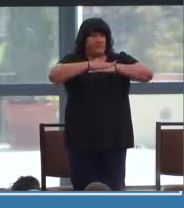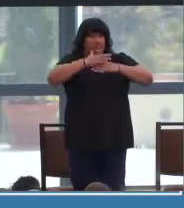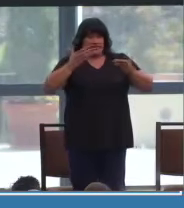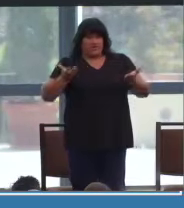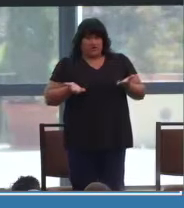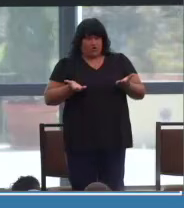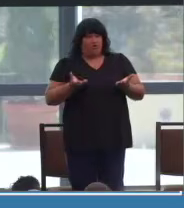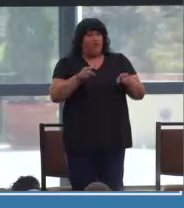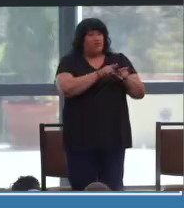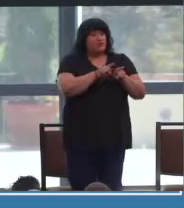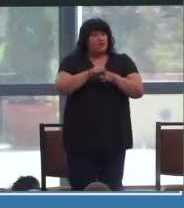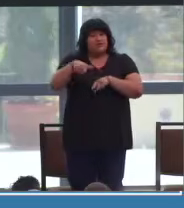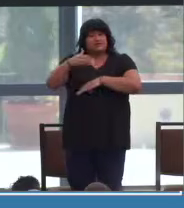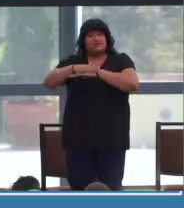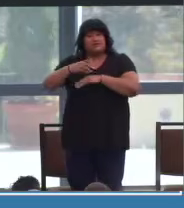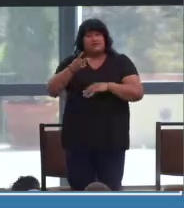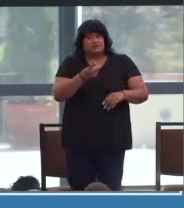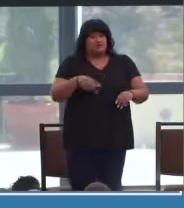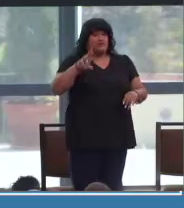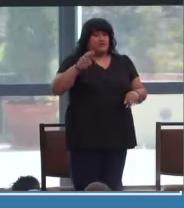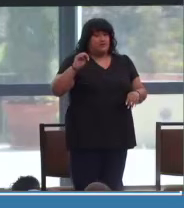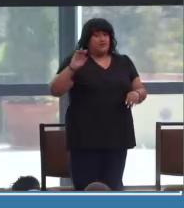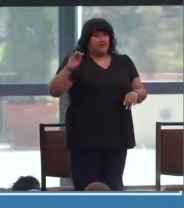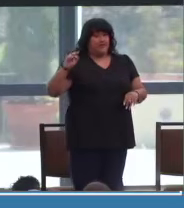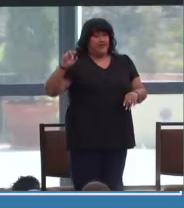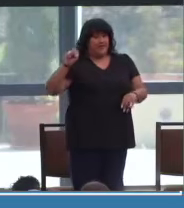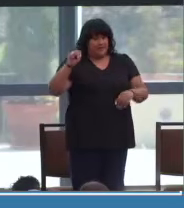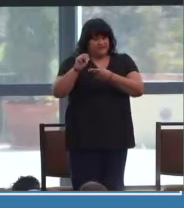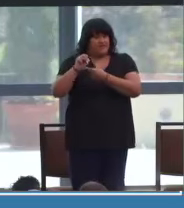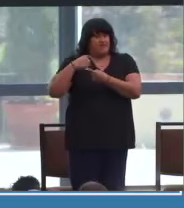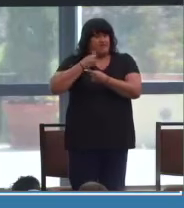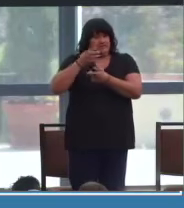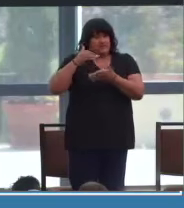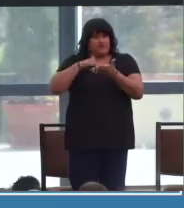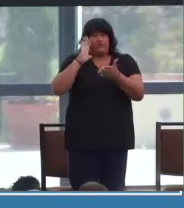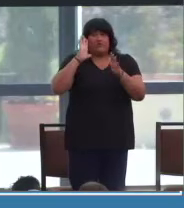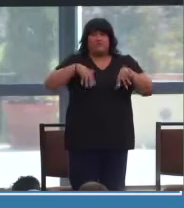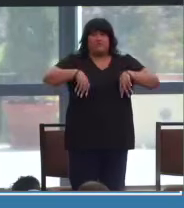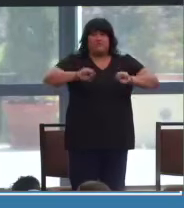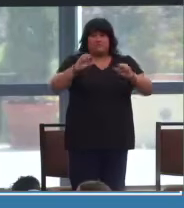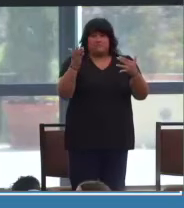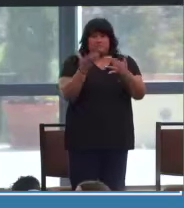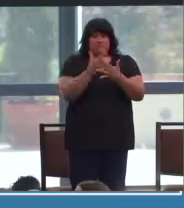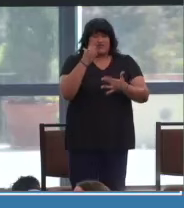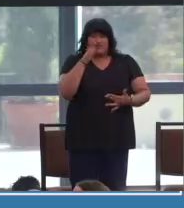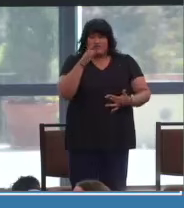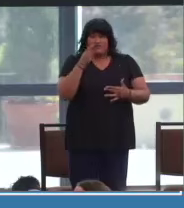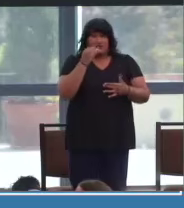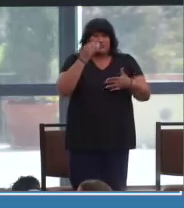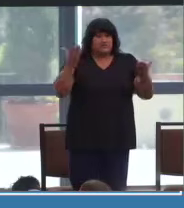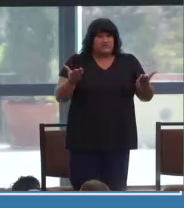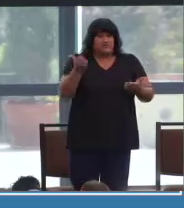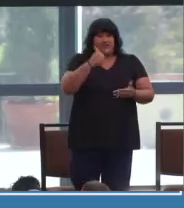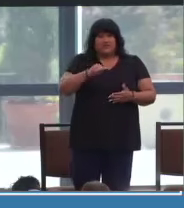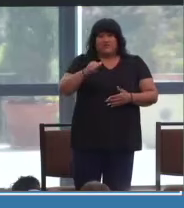table for Dr. McMahon. She has a couple of studies she mentioned. We're going to break for lunch. The food is here for anybody that's live